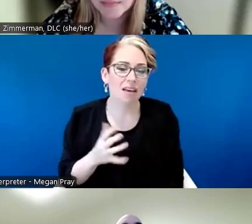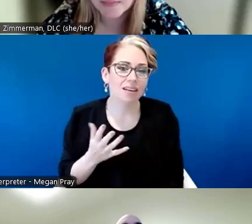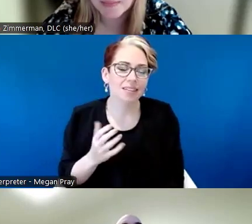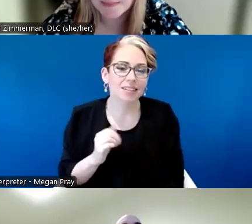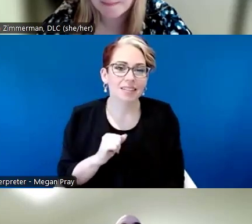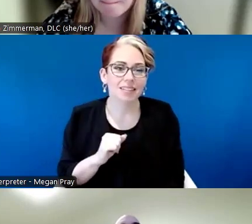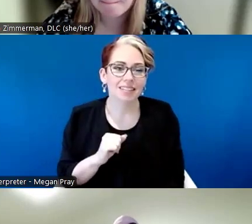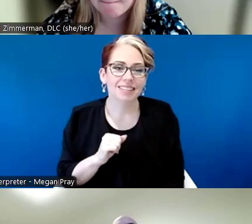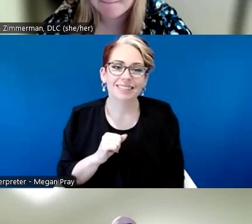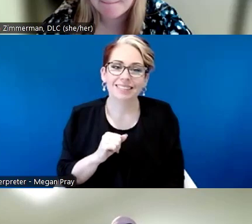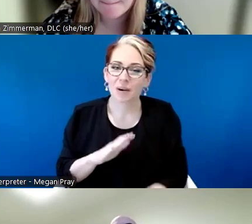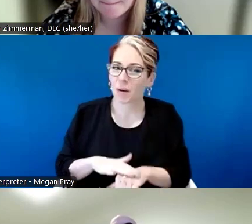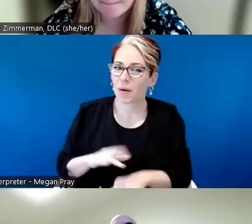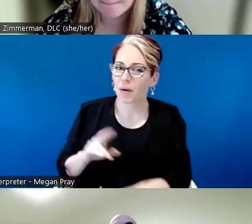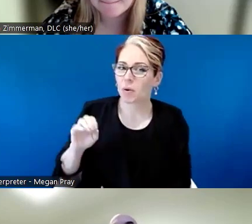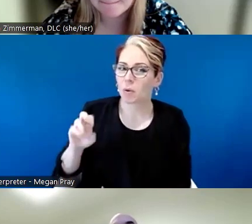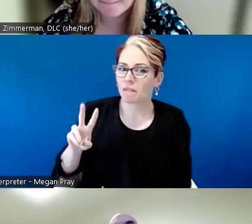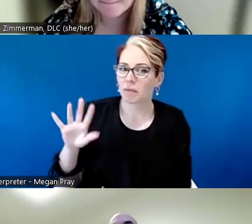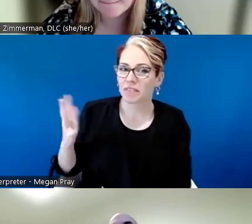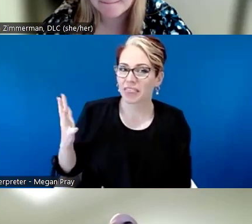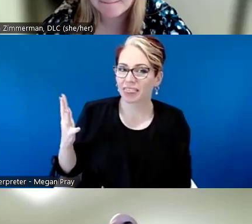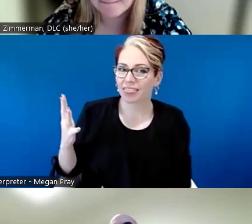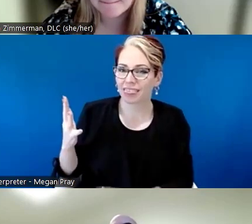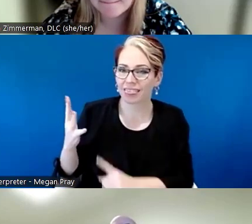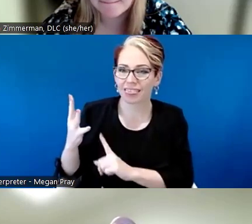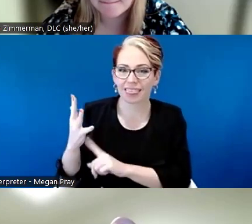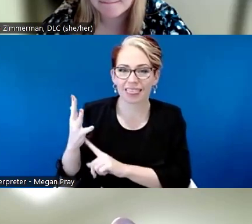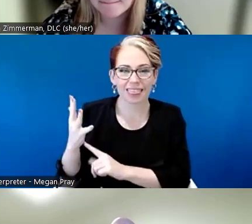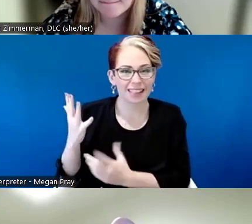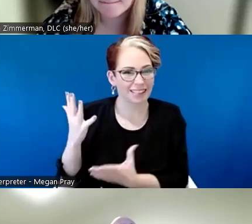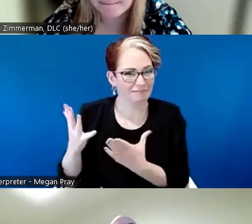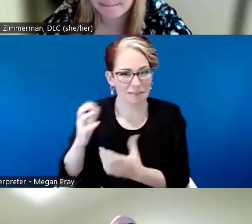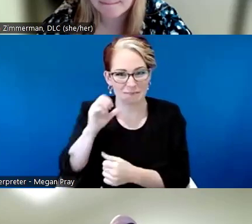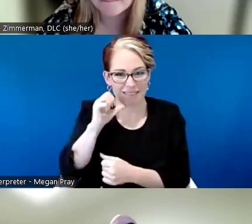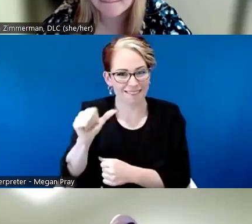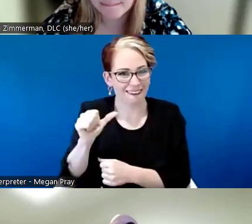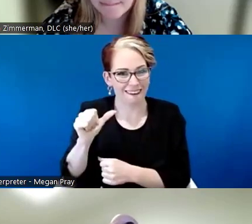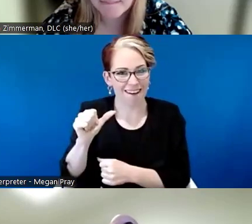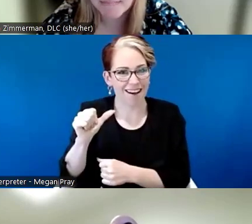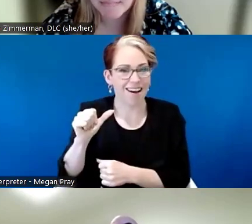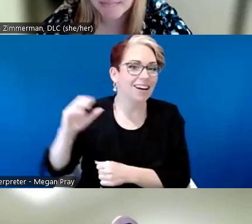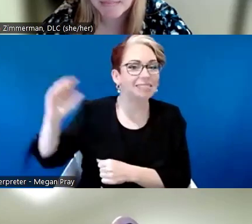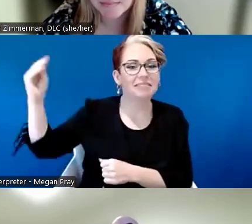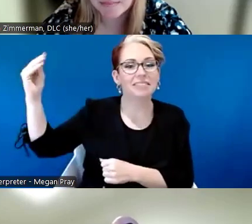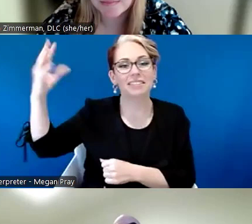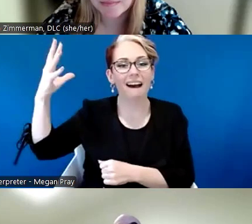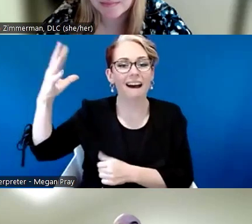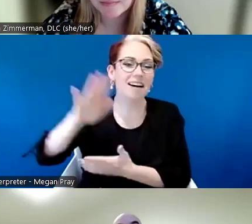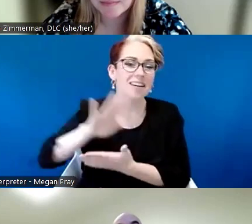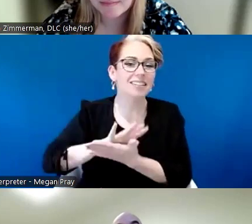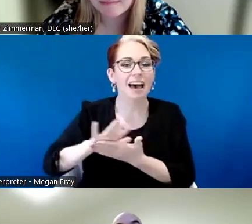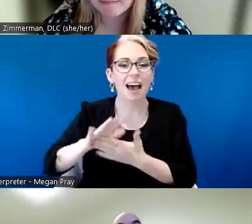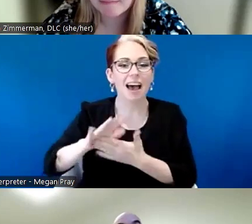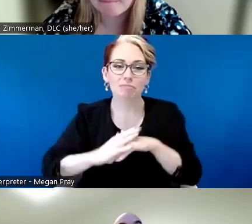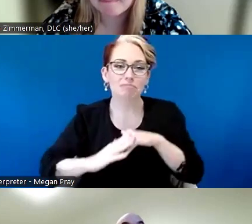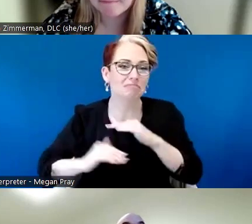but on November 5th, we may not have the type of day where they're going to want to prop open a